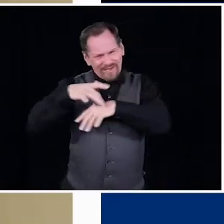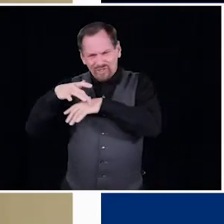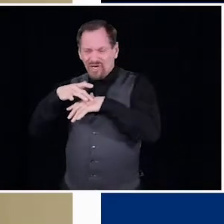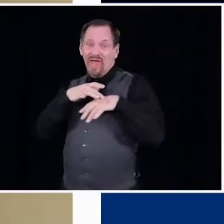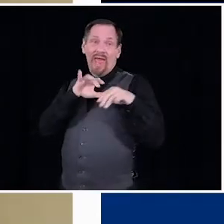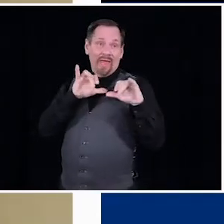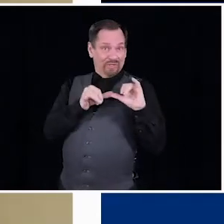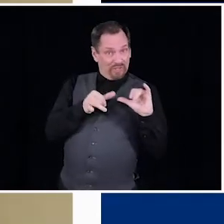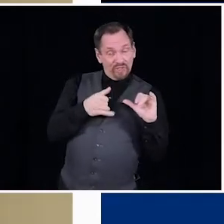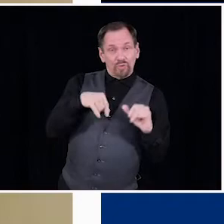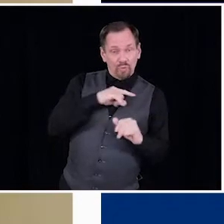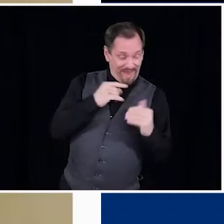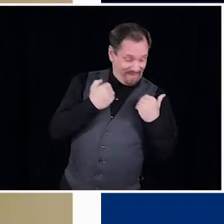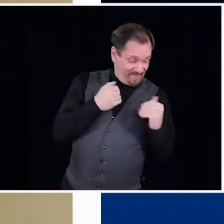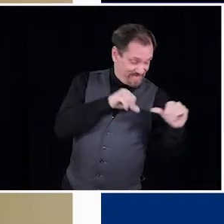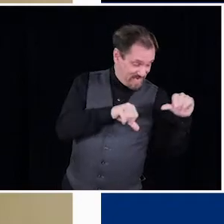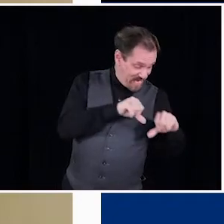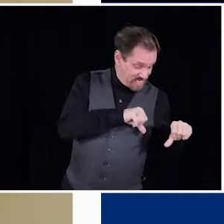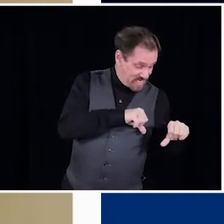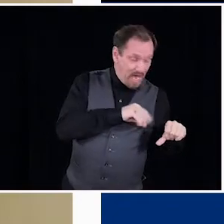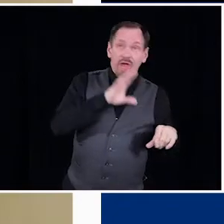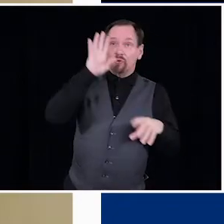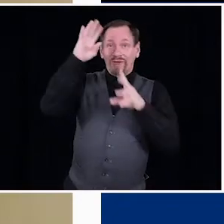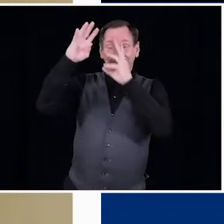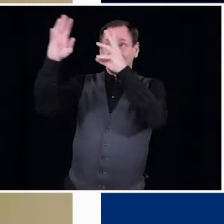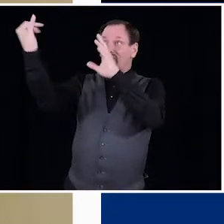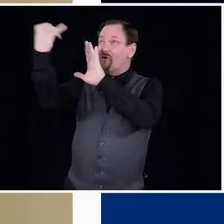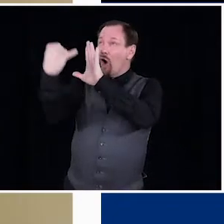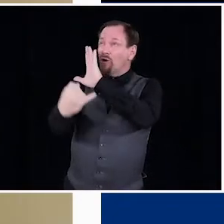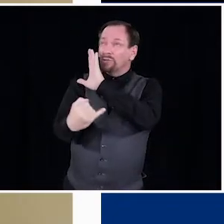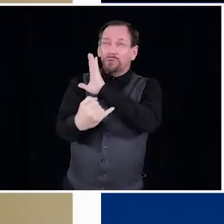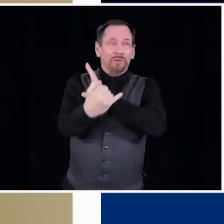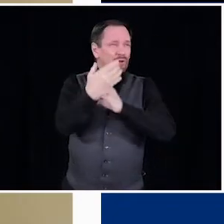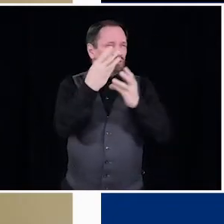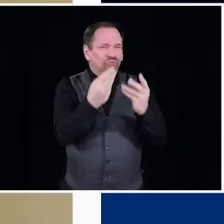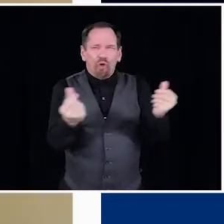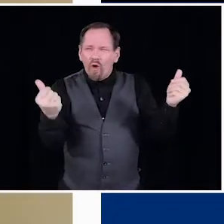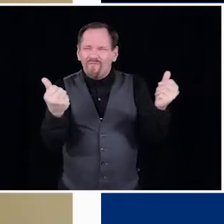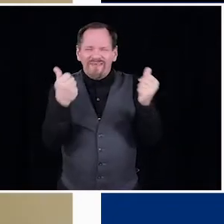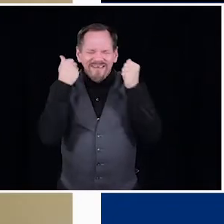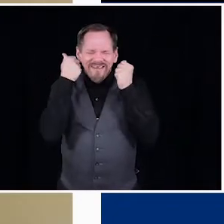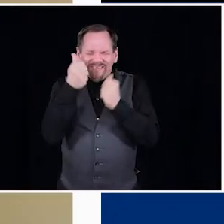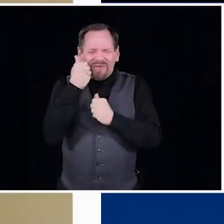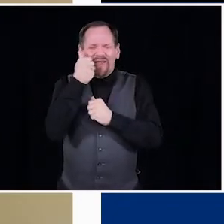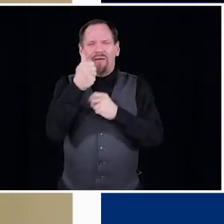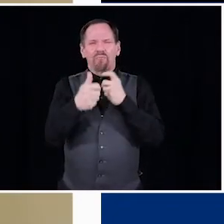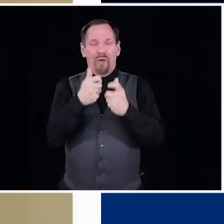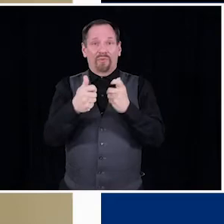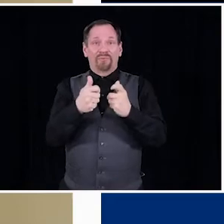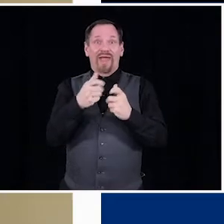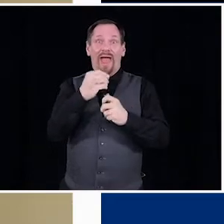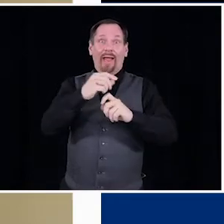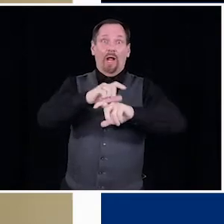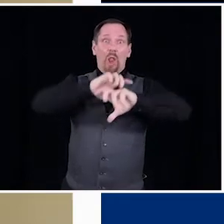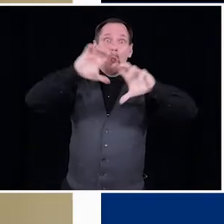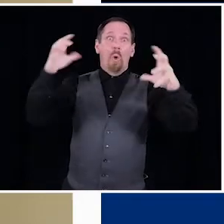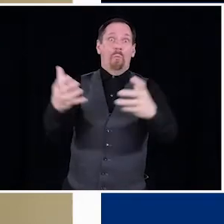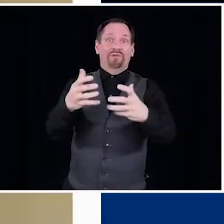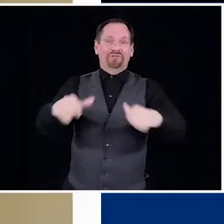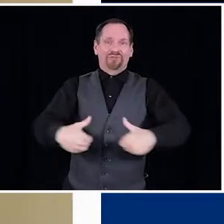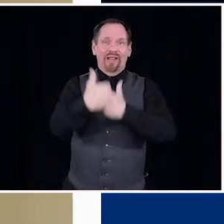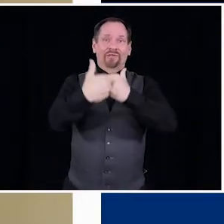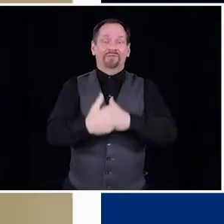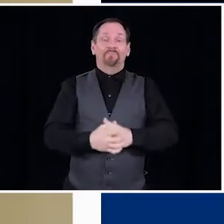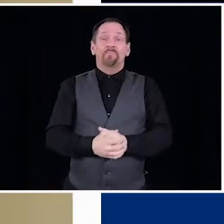As engineers, we combine the rigor of science and the creativity of art to solve everyday problems and big global